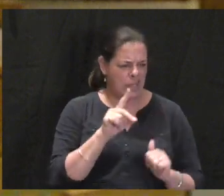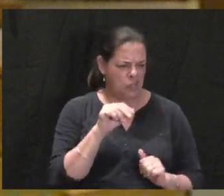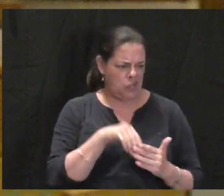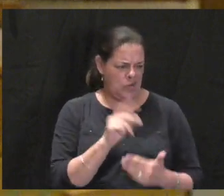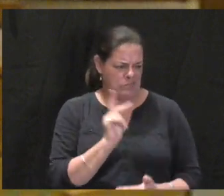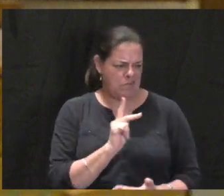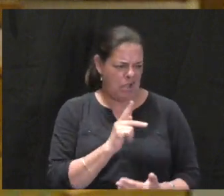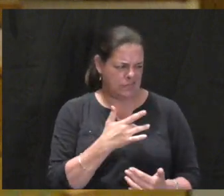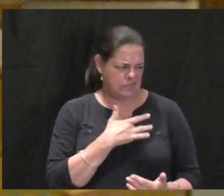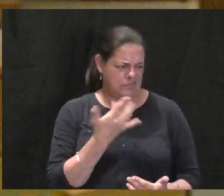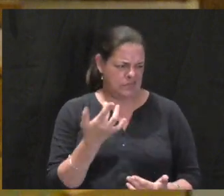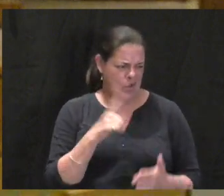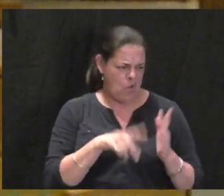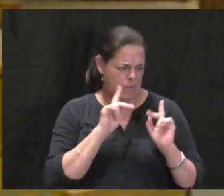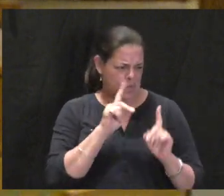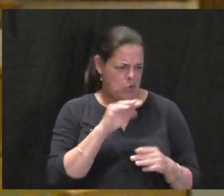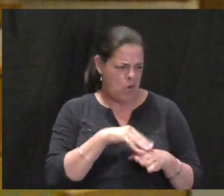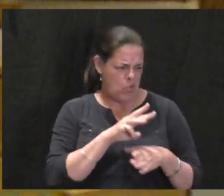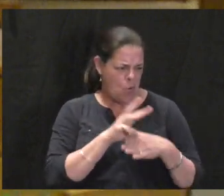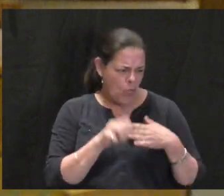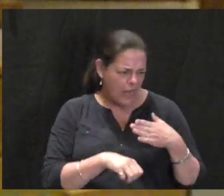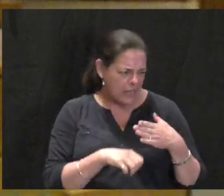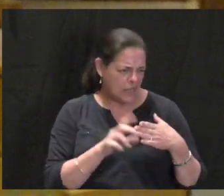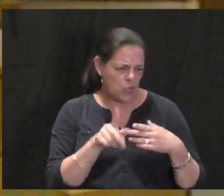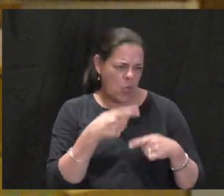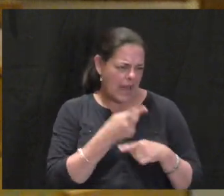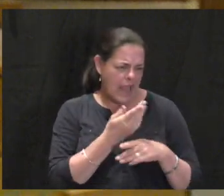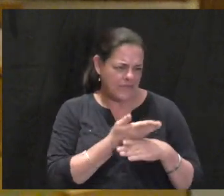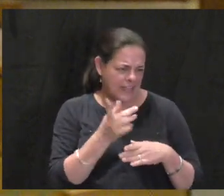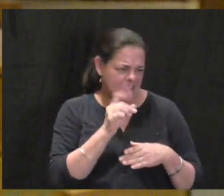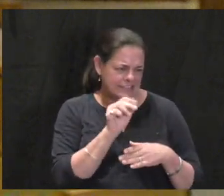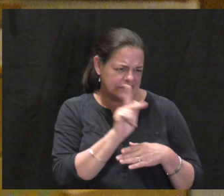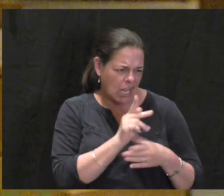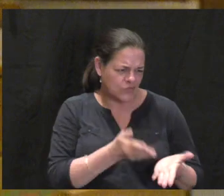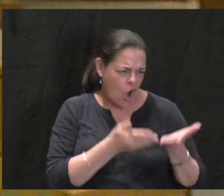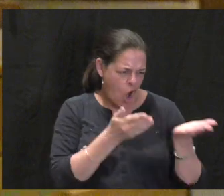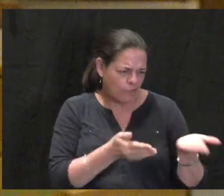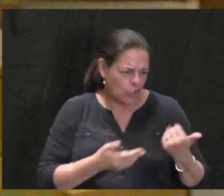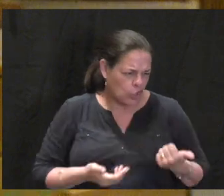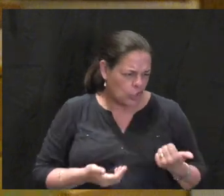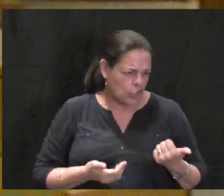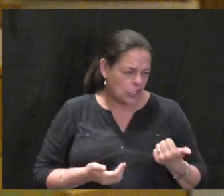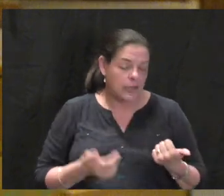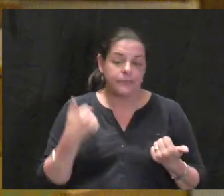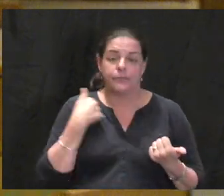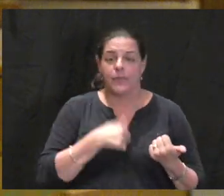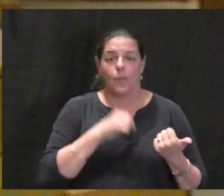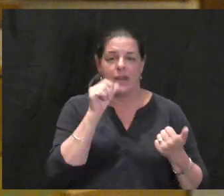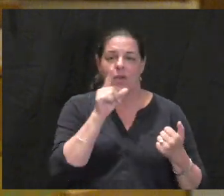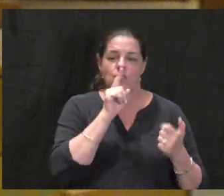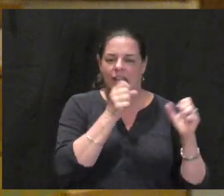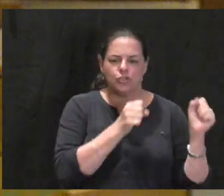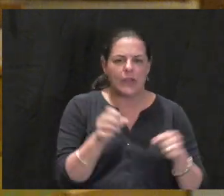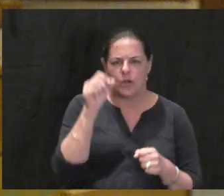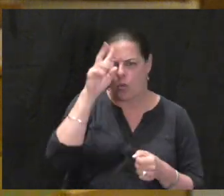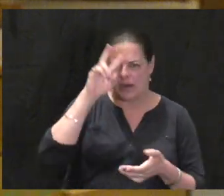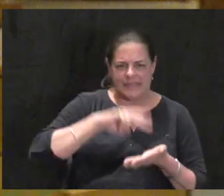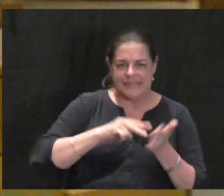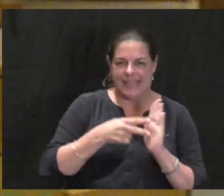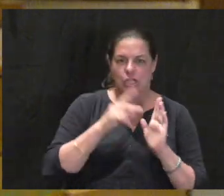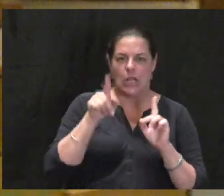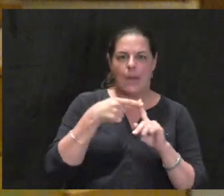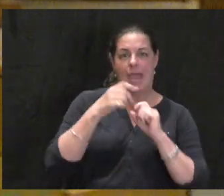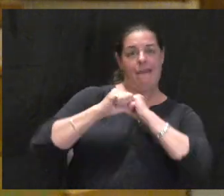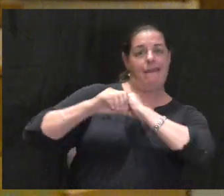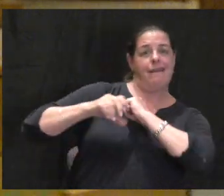selling. So one of the things that I definitely did was I revamped a lot of our materials and our collateral to better highlight what